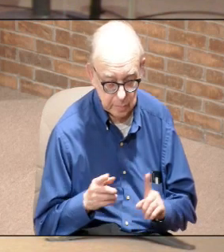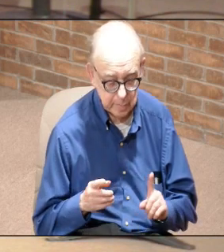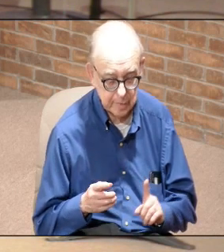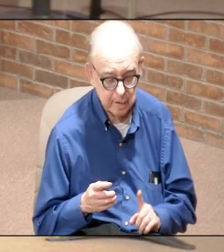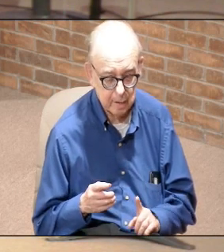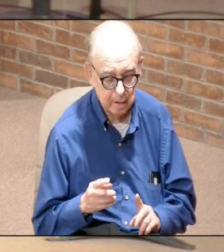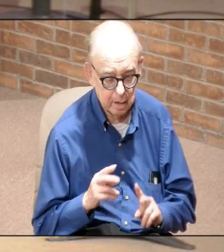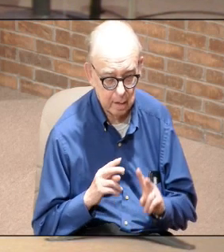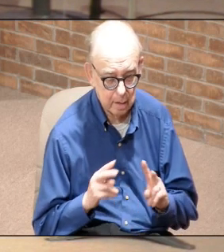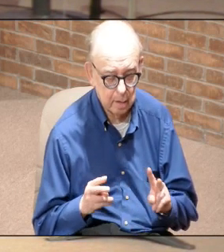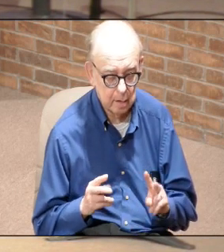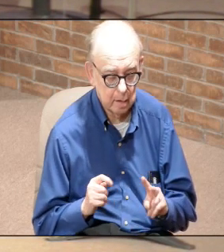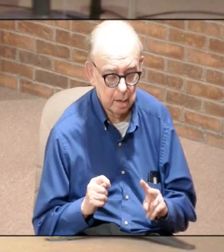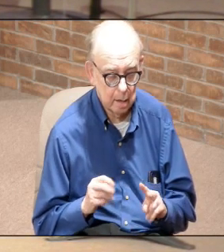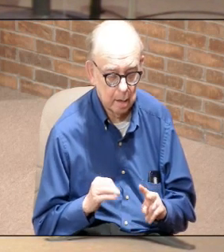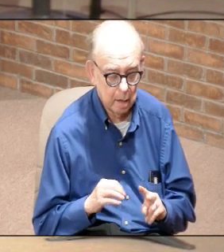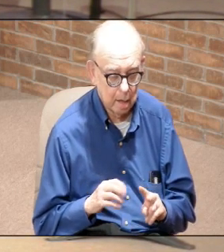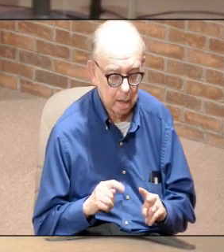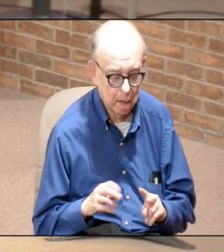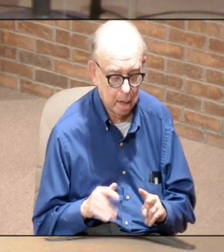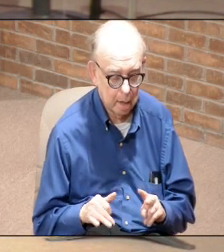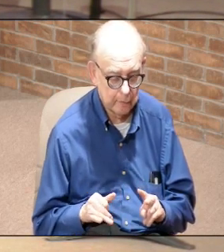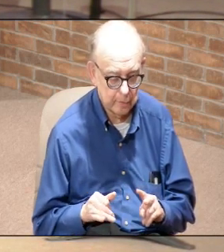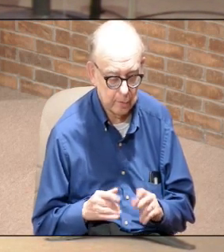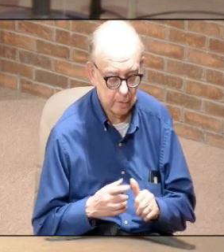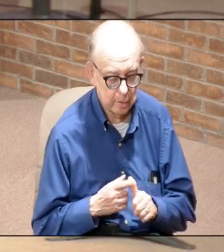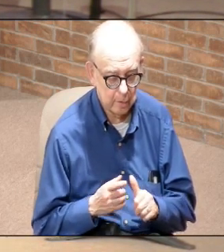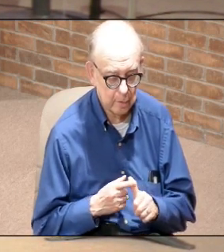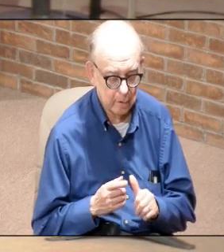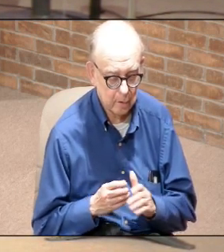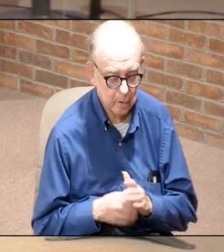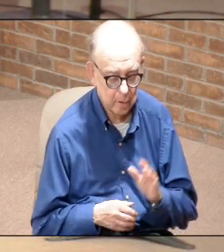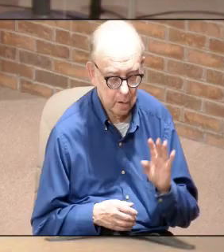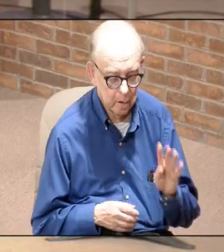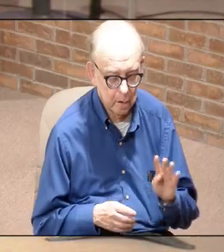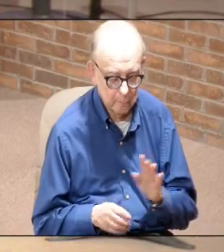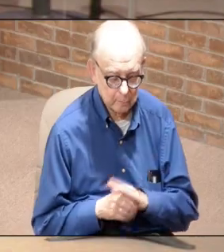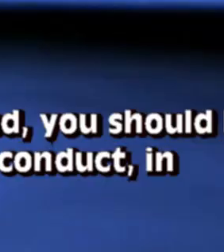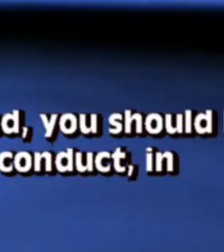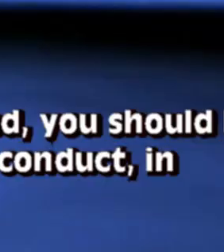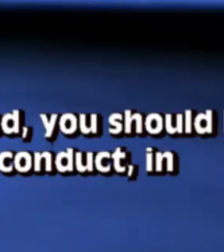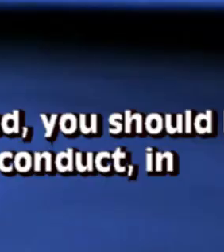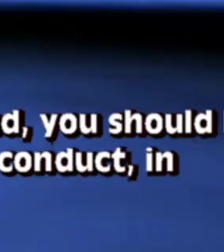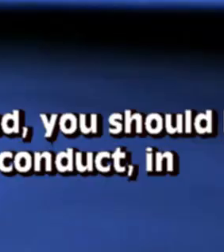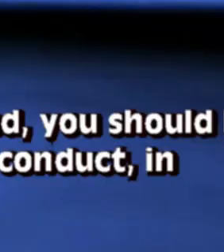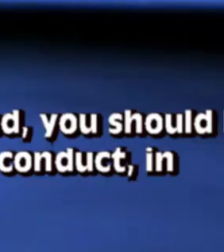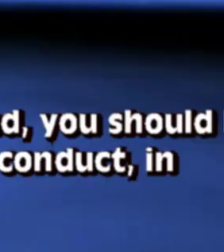But look at 1 Timothy. They'll have it up here. 1 Timothy chapter 4, verse number 12.